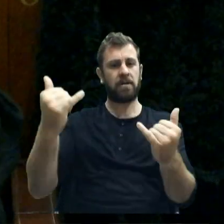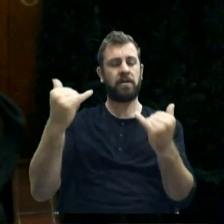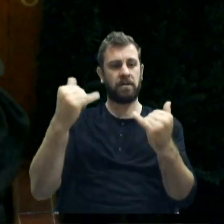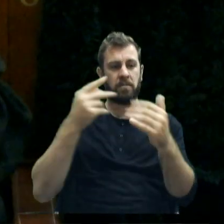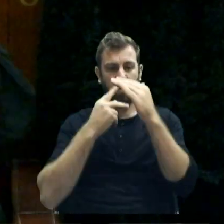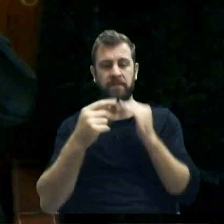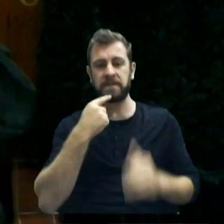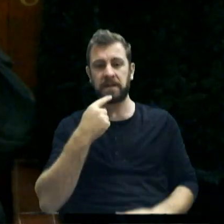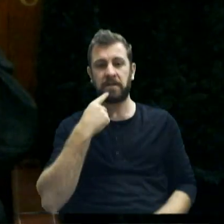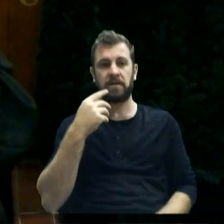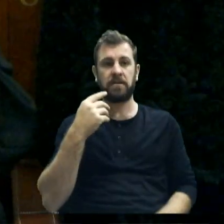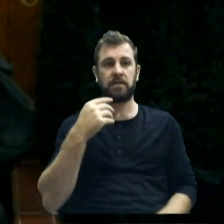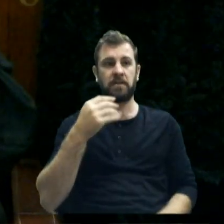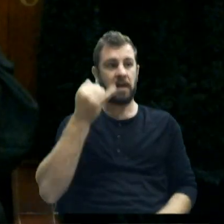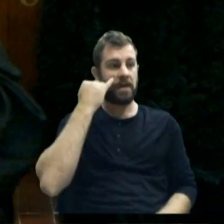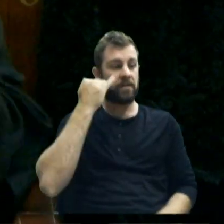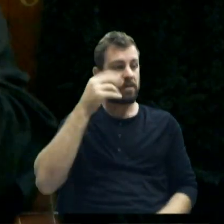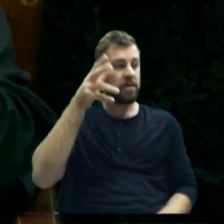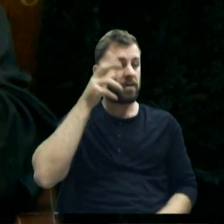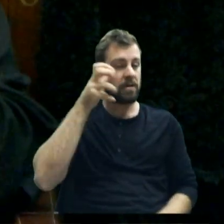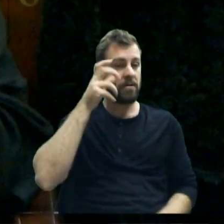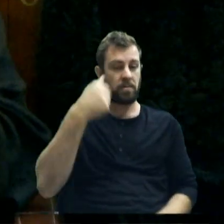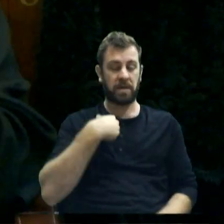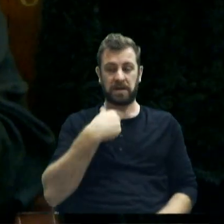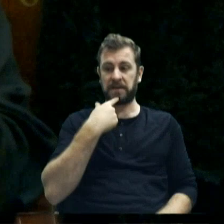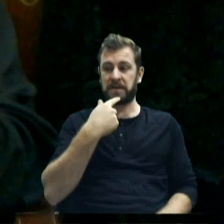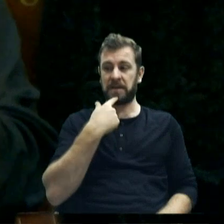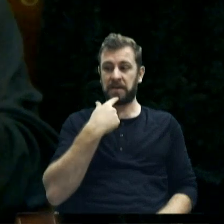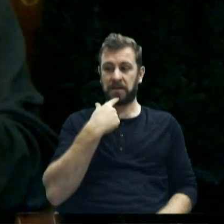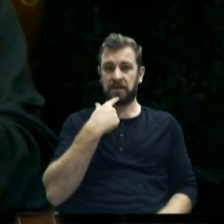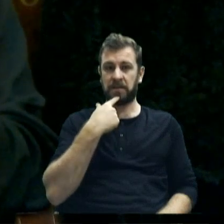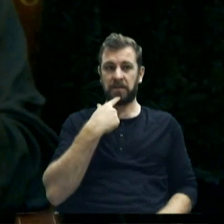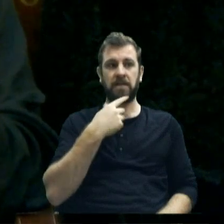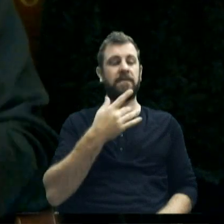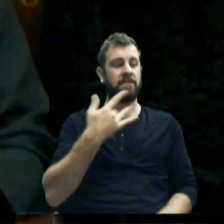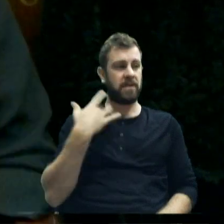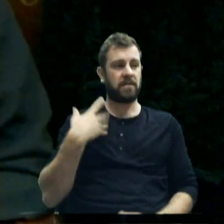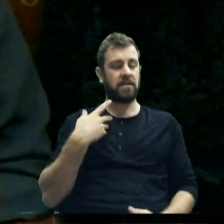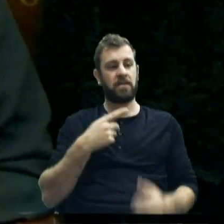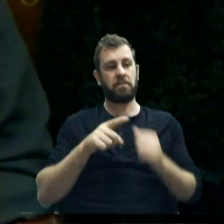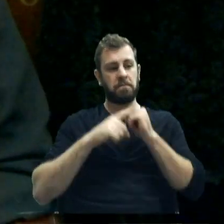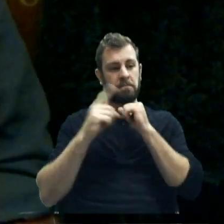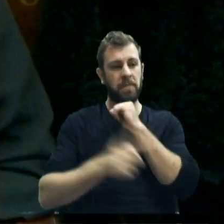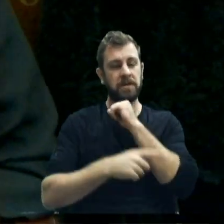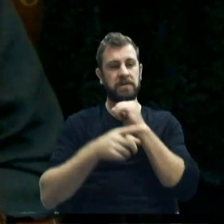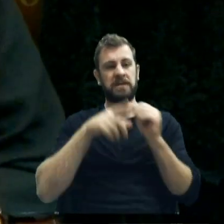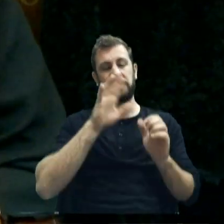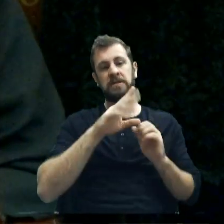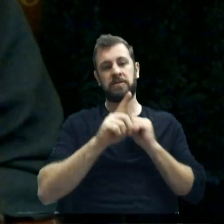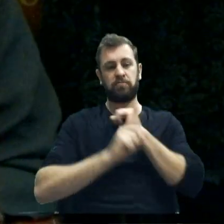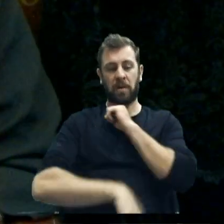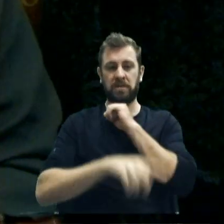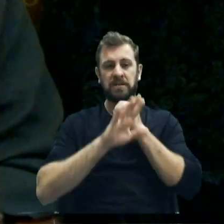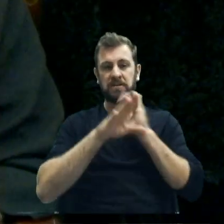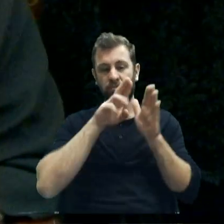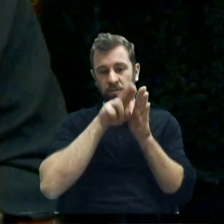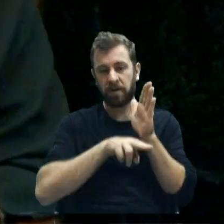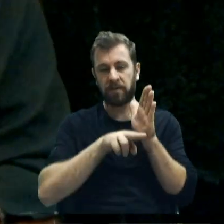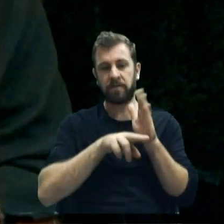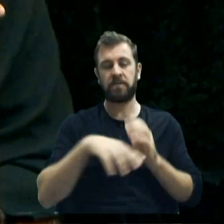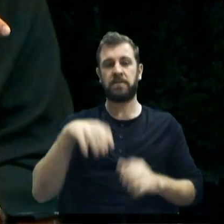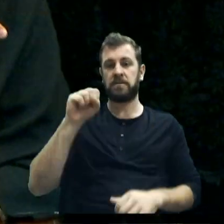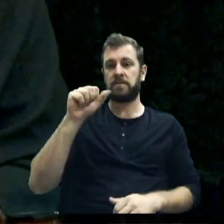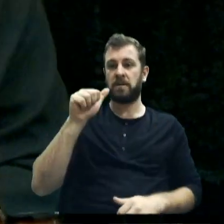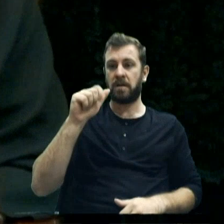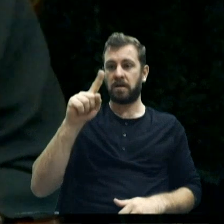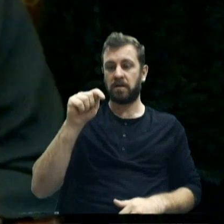say that if you could hear what I'm hearing now, I hear the punishment in his grave. Why? Because while Sa'ad was perhaps with me